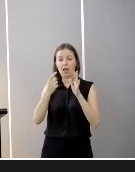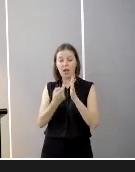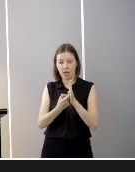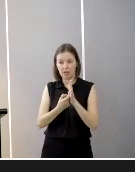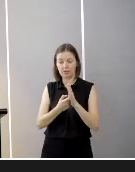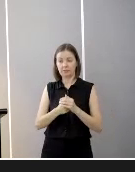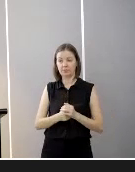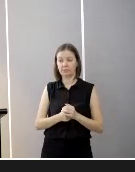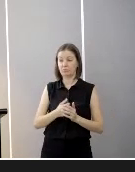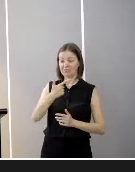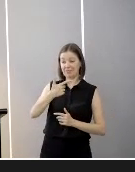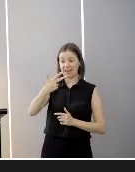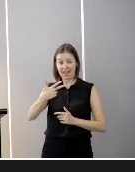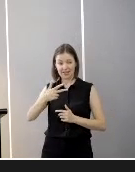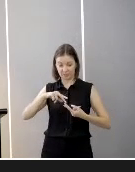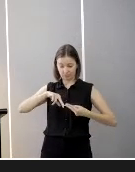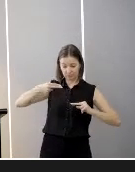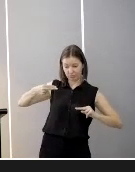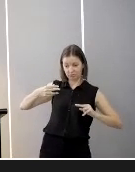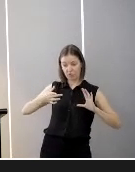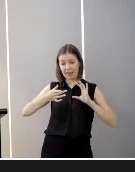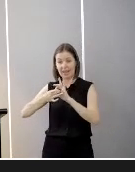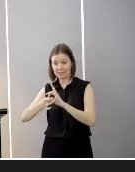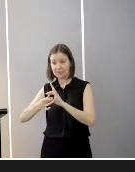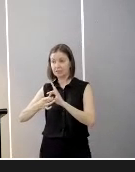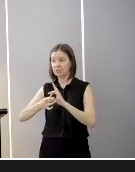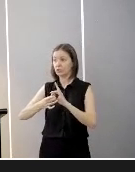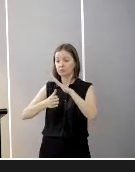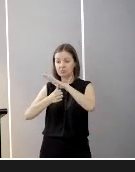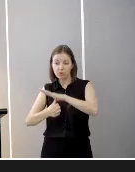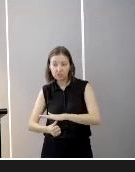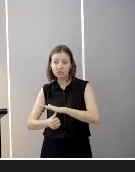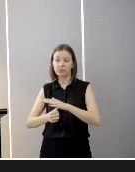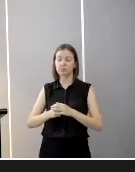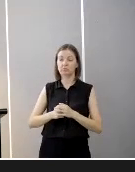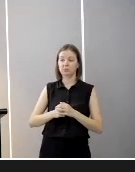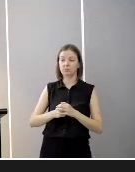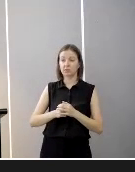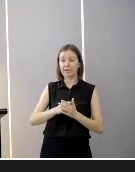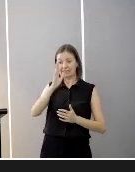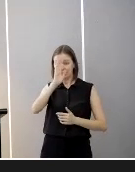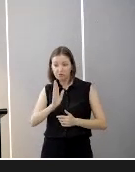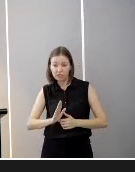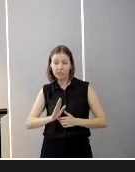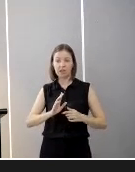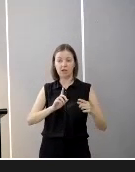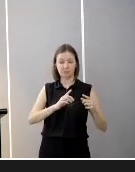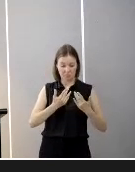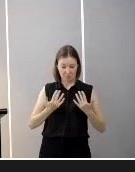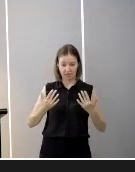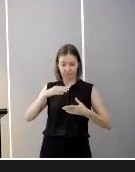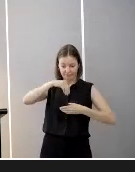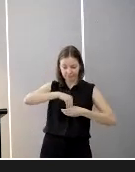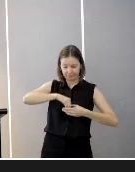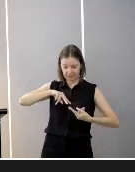178 for major depression and almost 300 for schizophrenia. So there's many genes going on. And as we have larger samples of